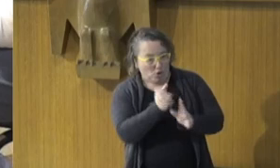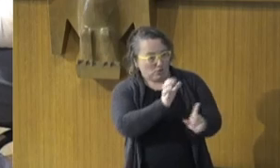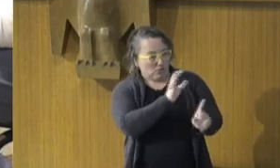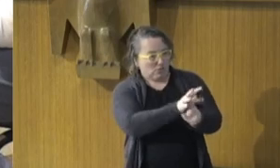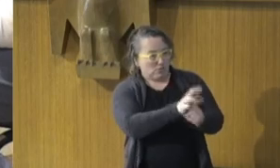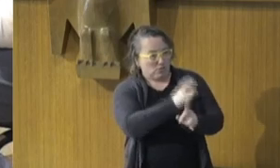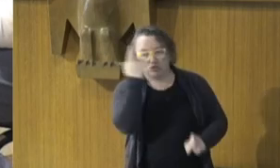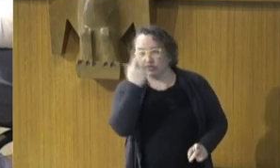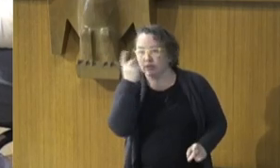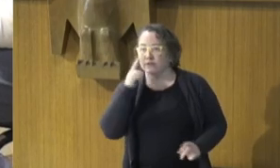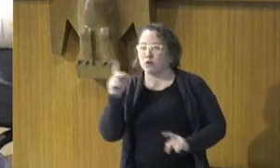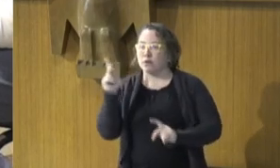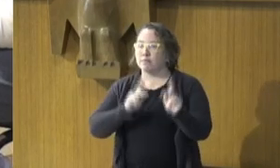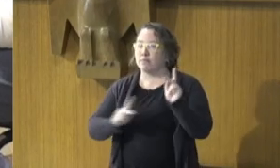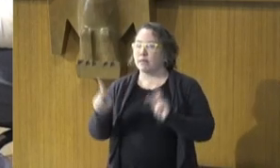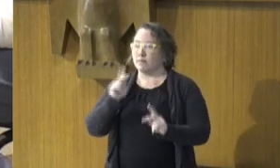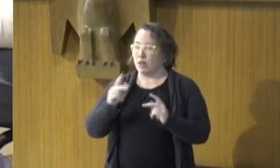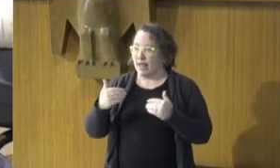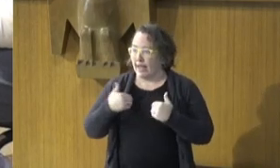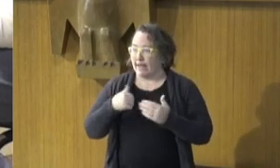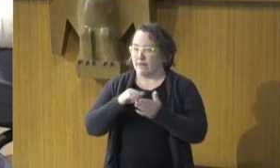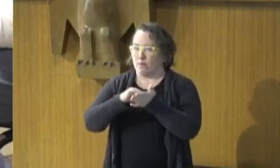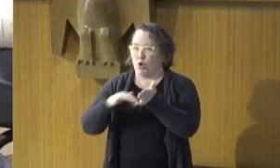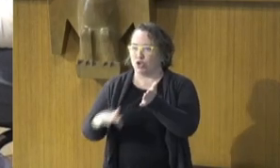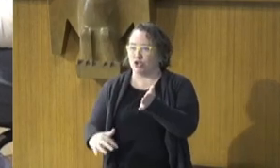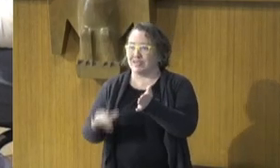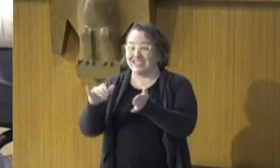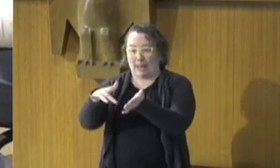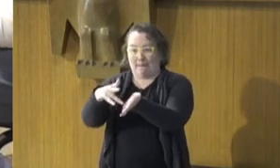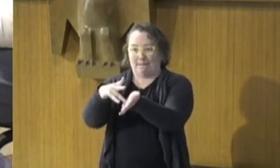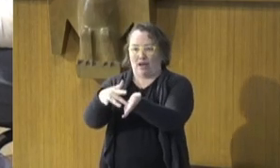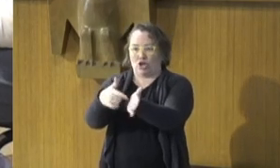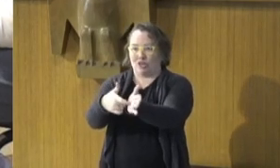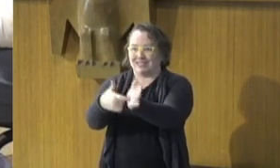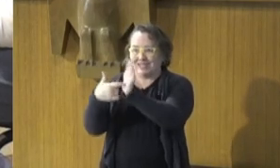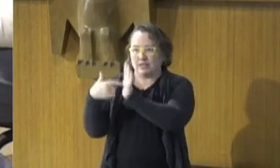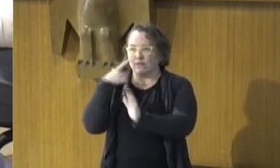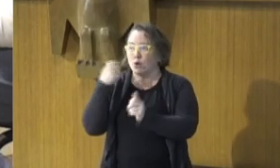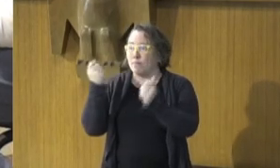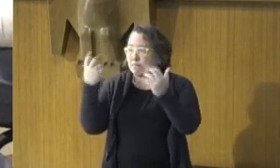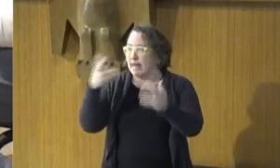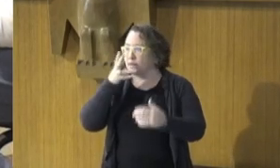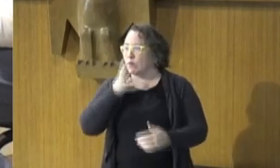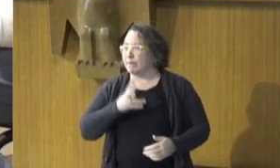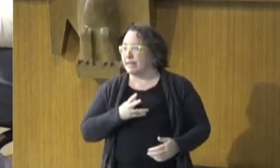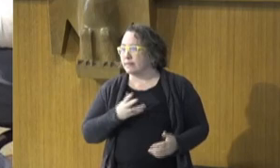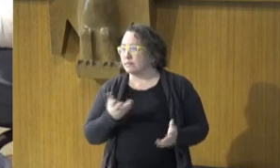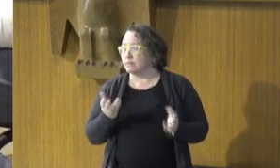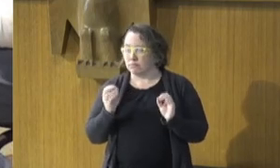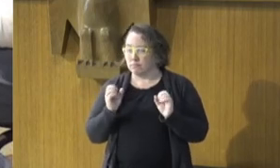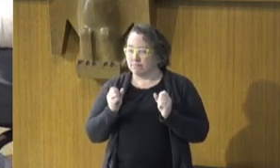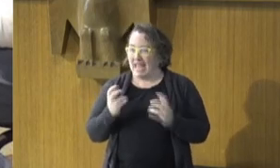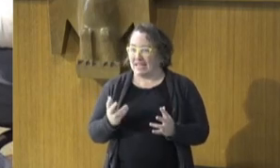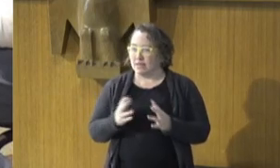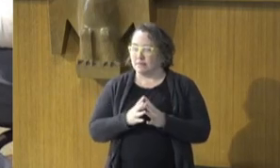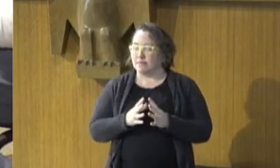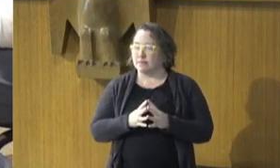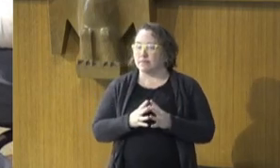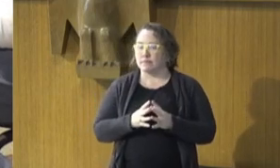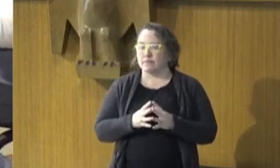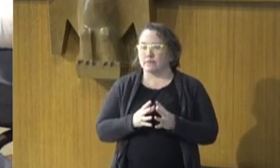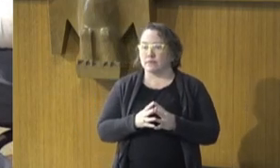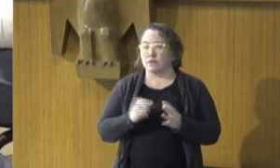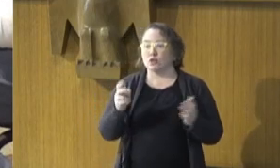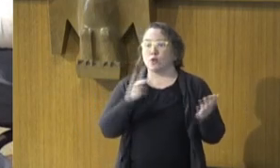why abortions are happening. It's a medical necessity for many women. And so it's a very,